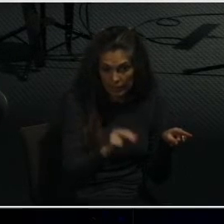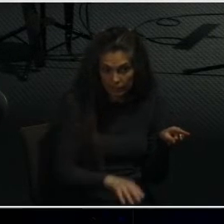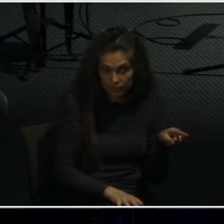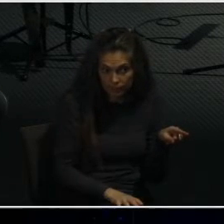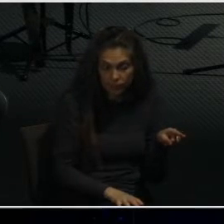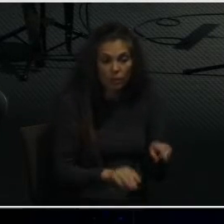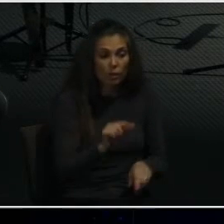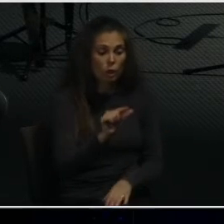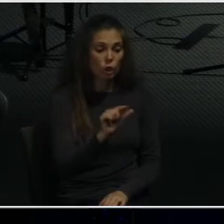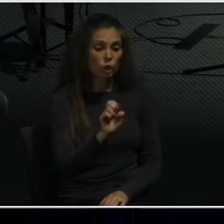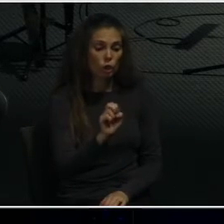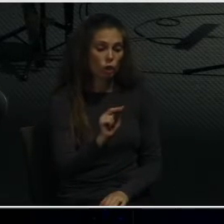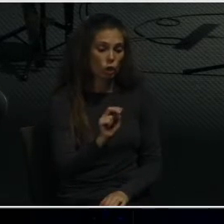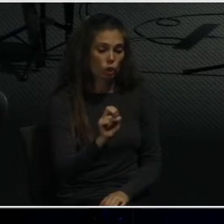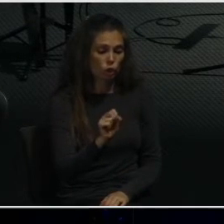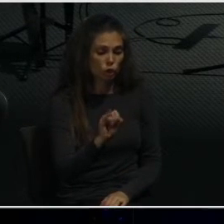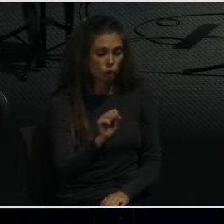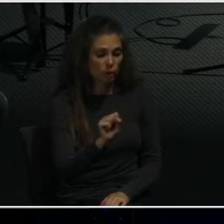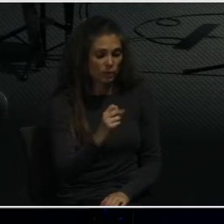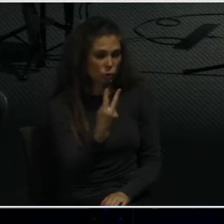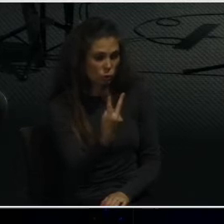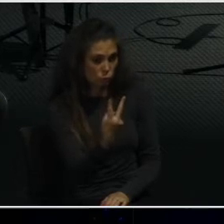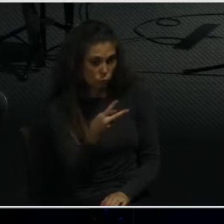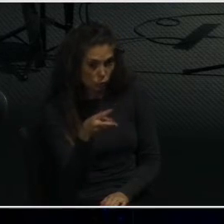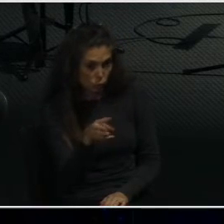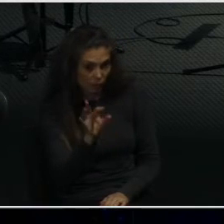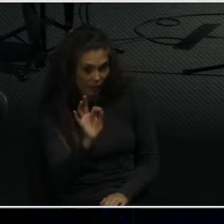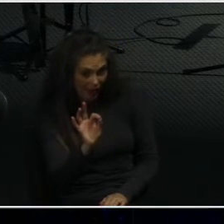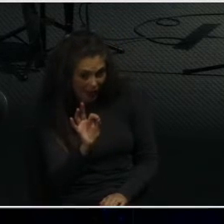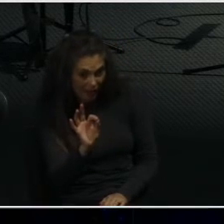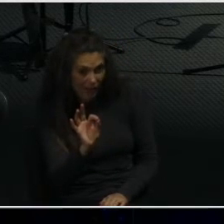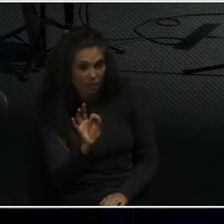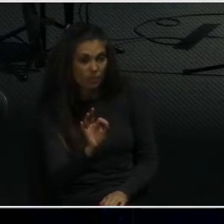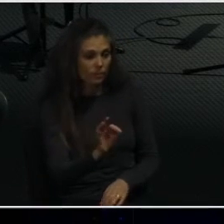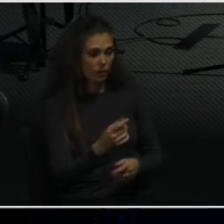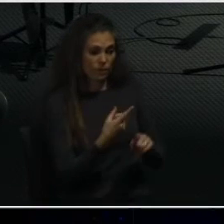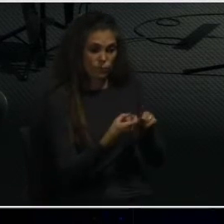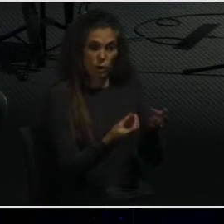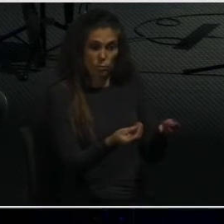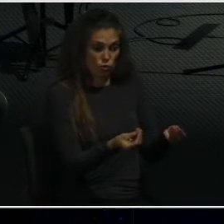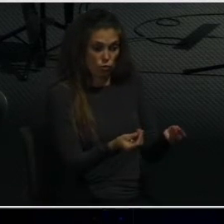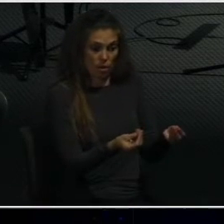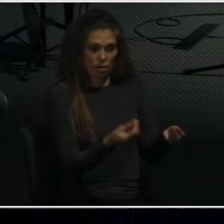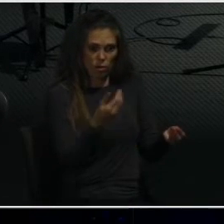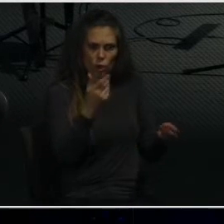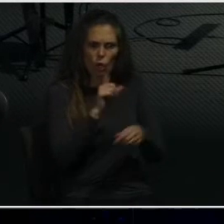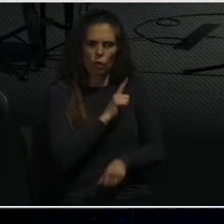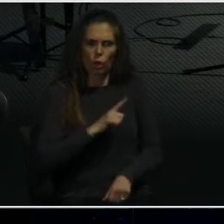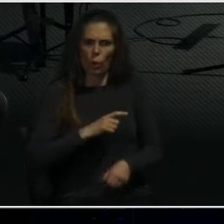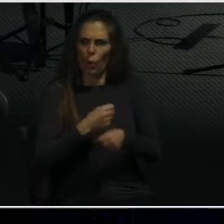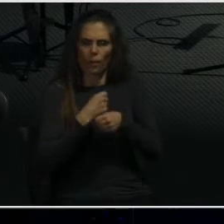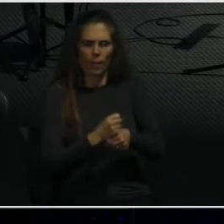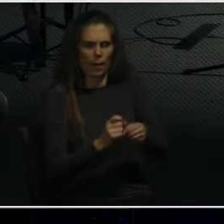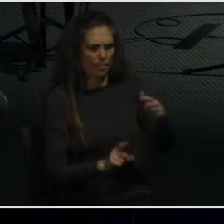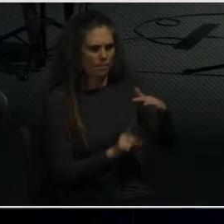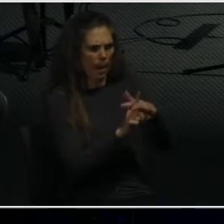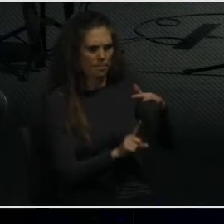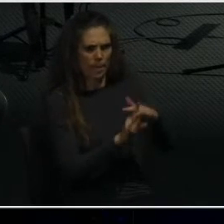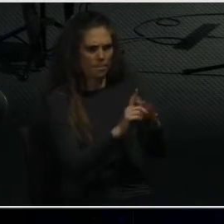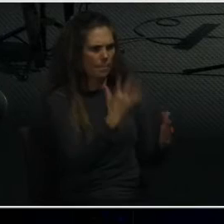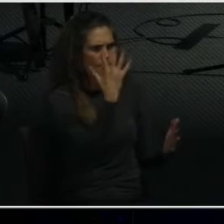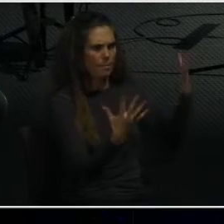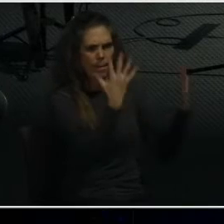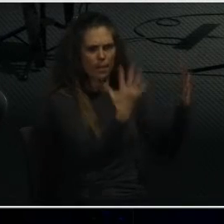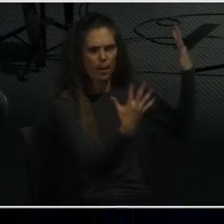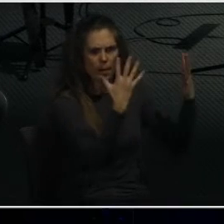Genesis 2:9, and out of the ground the Lord made to spring up every tree that is pleasant to the sight and